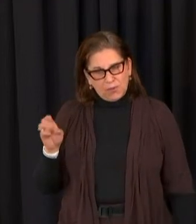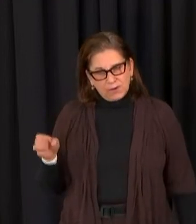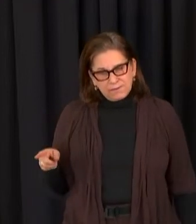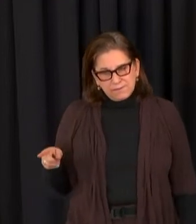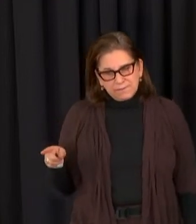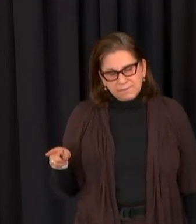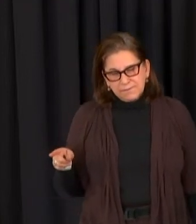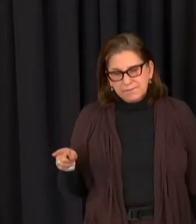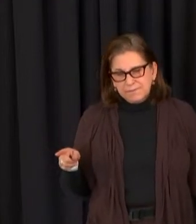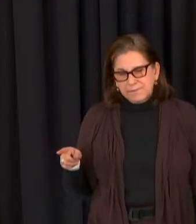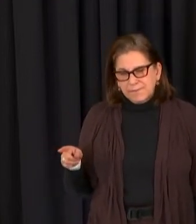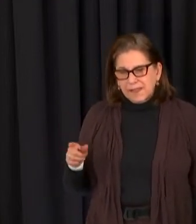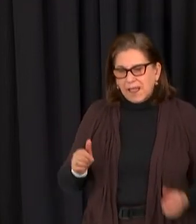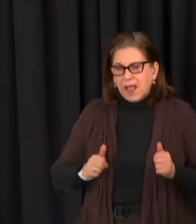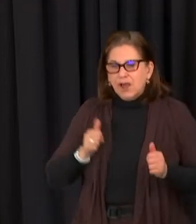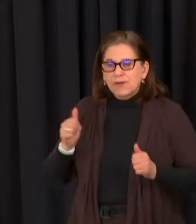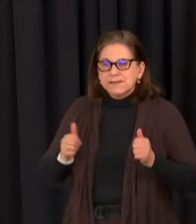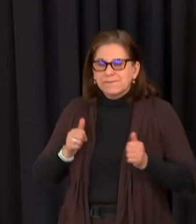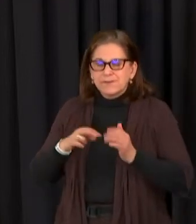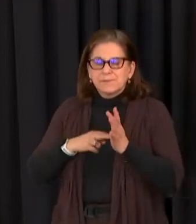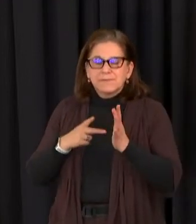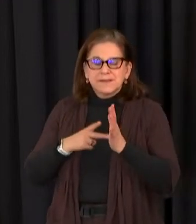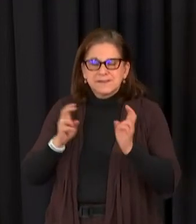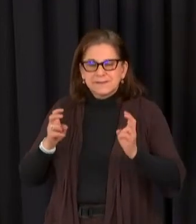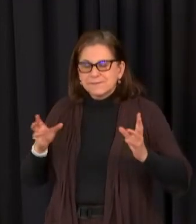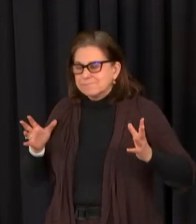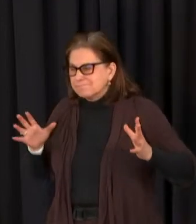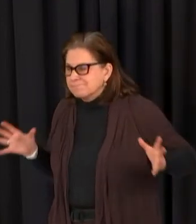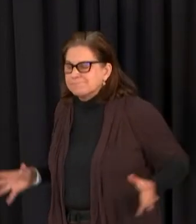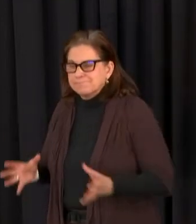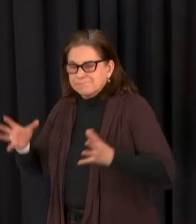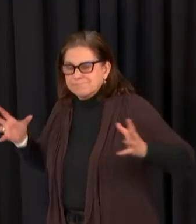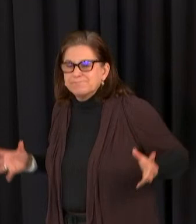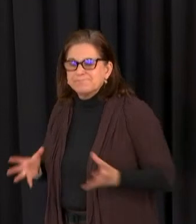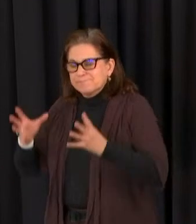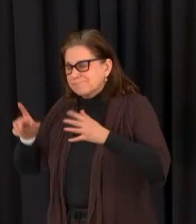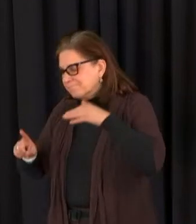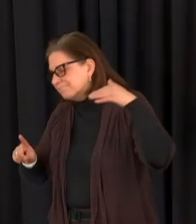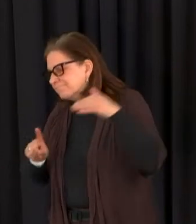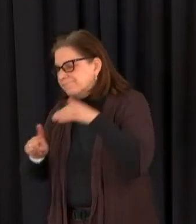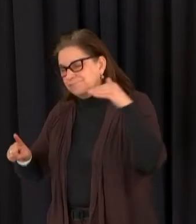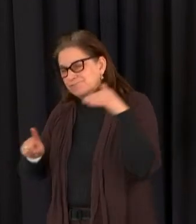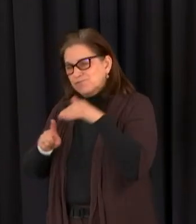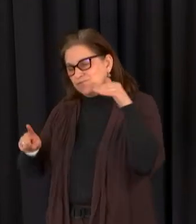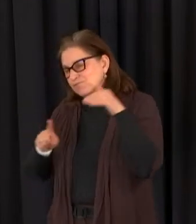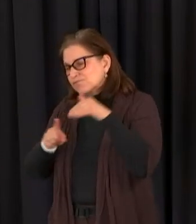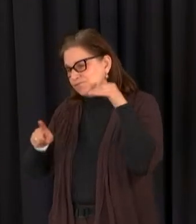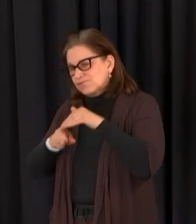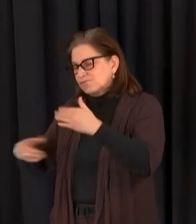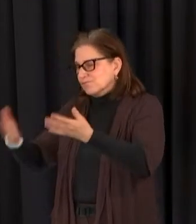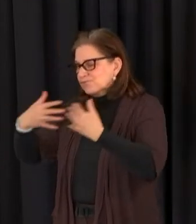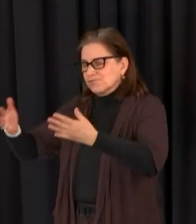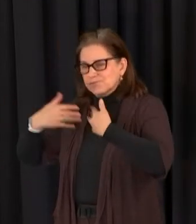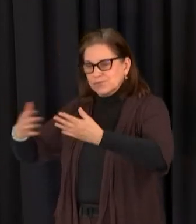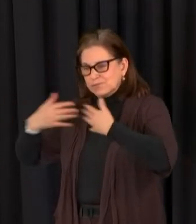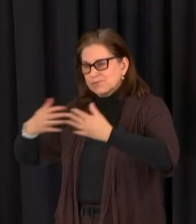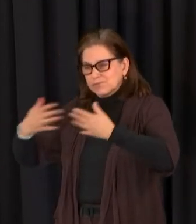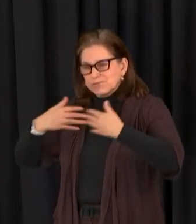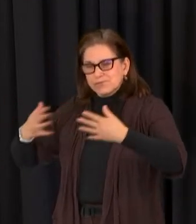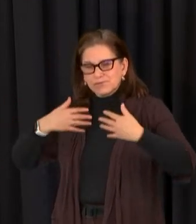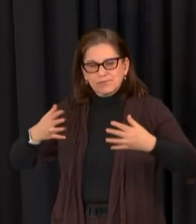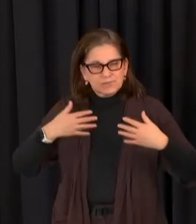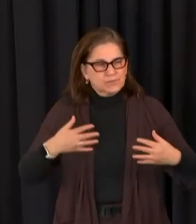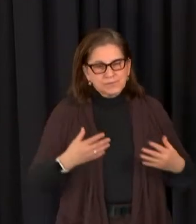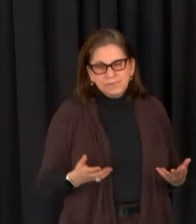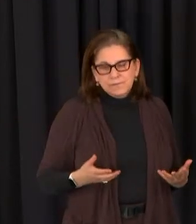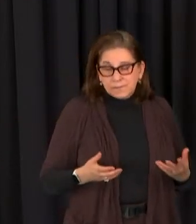word, into our high priority zip codes in wards 7 and 8 at this point, to make sure people